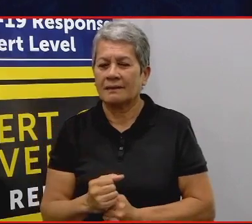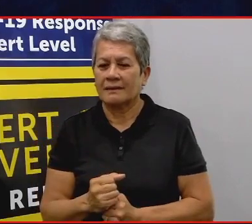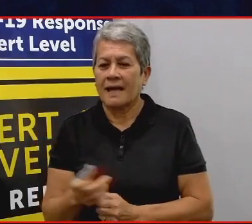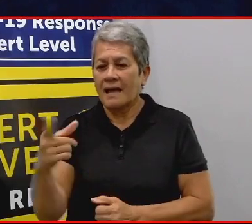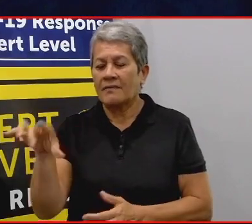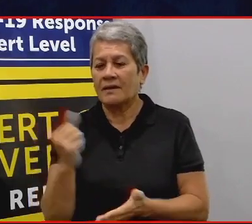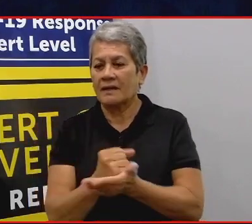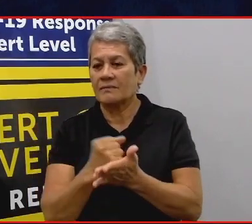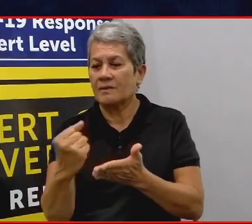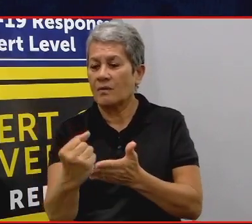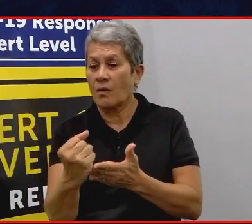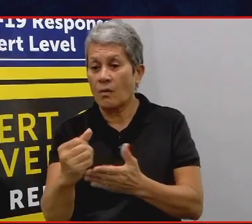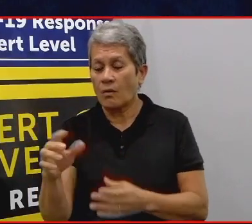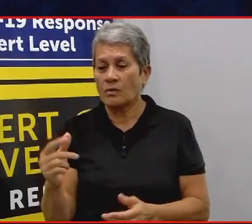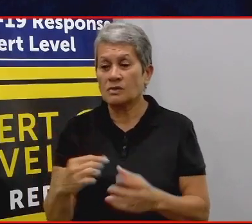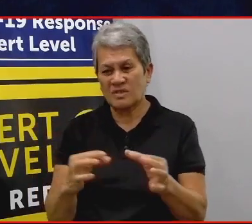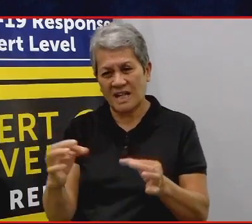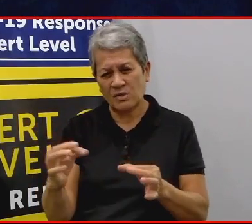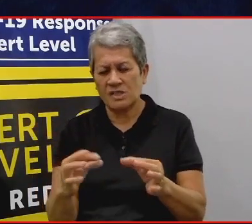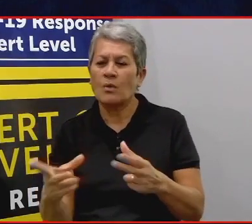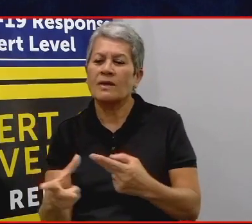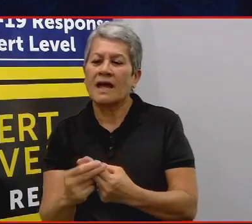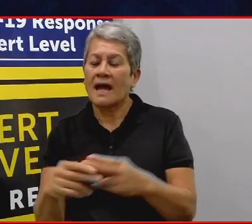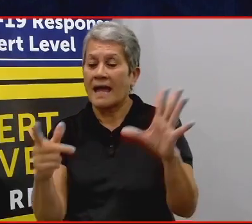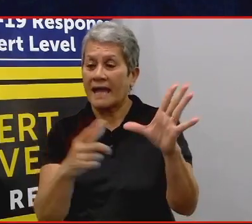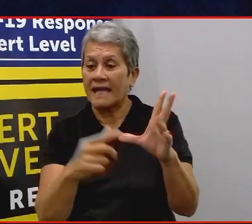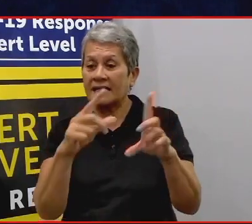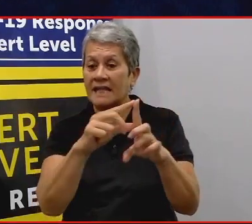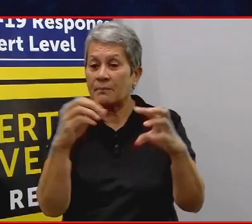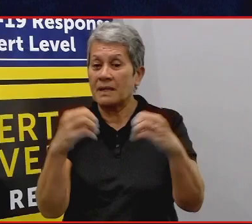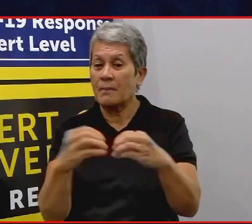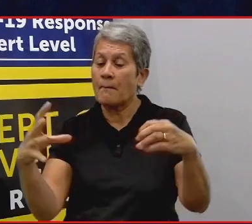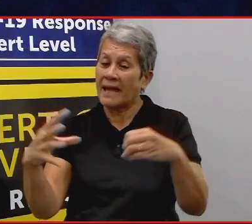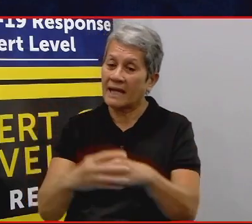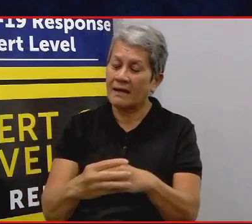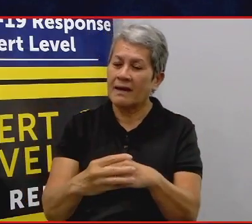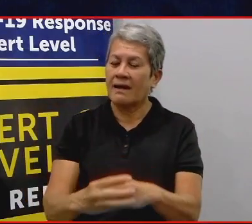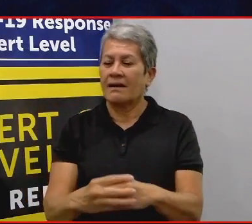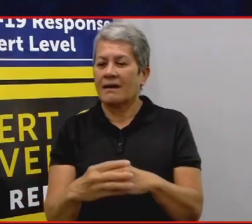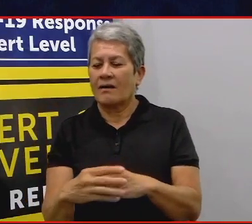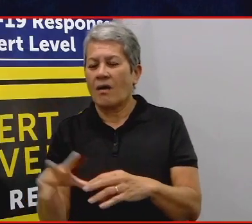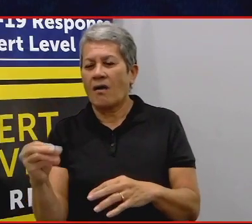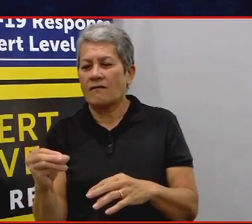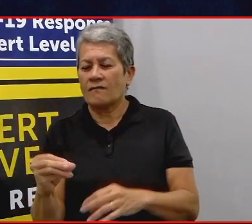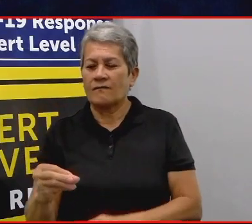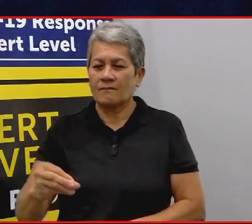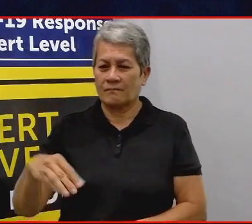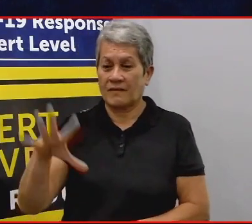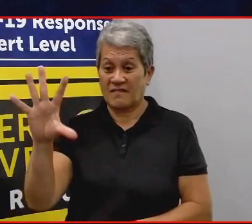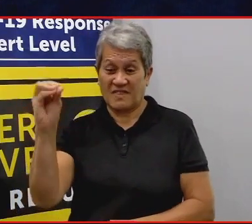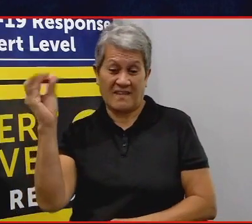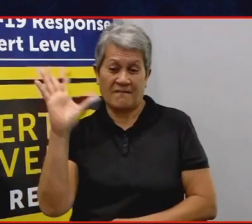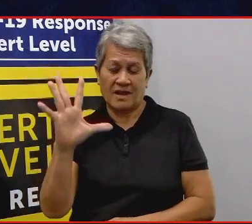And the government has also negotiated with the Asian Development Bank an emergency fund of $55 million, which can